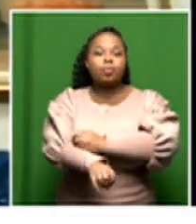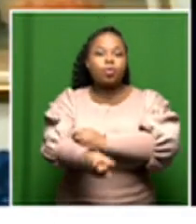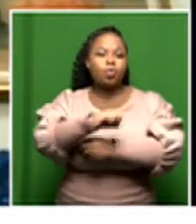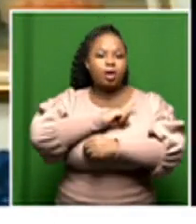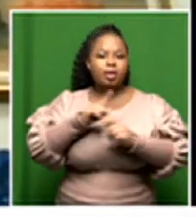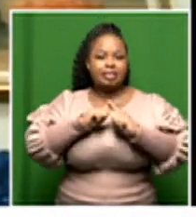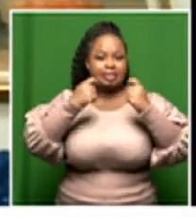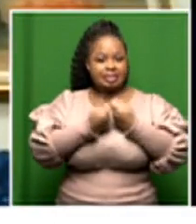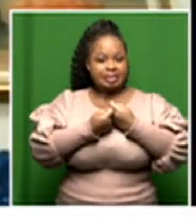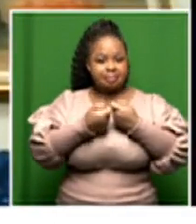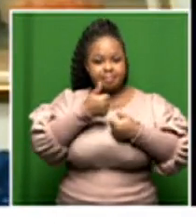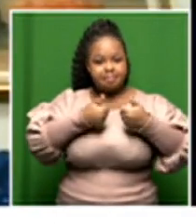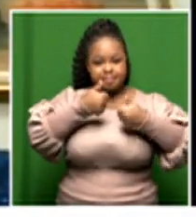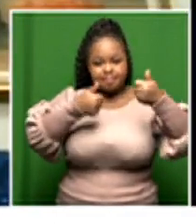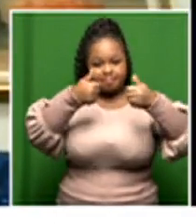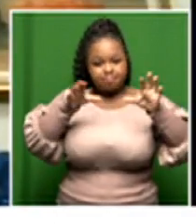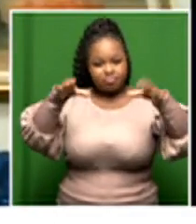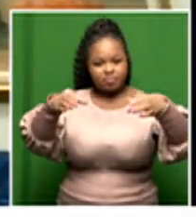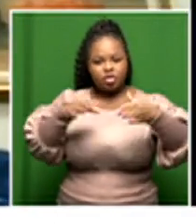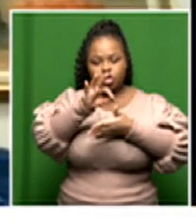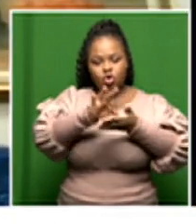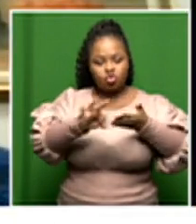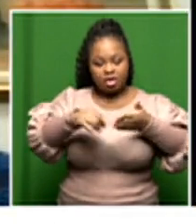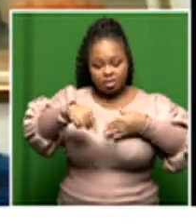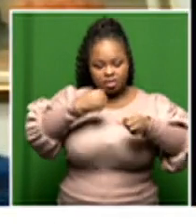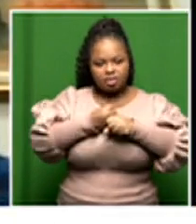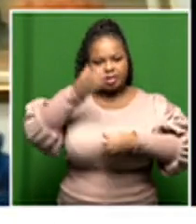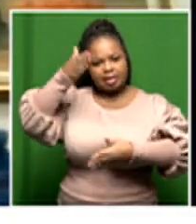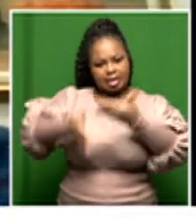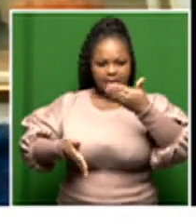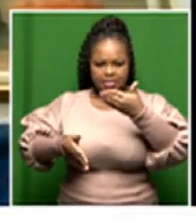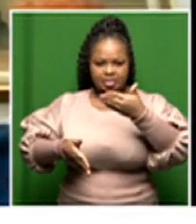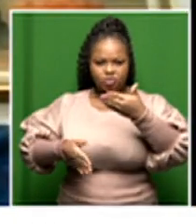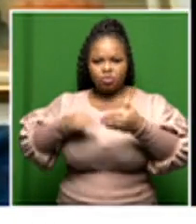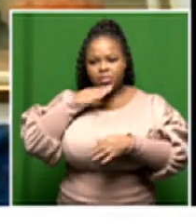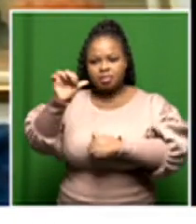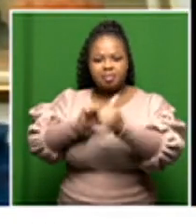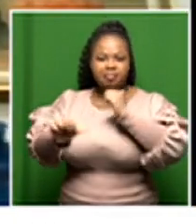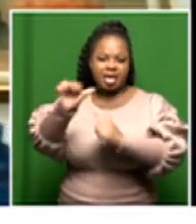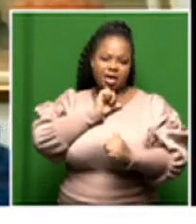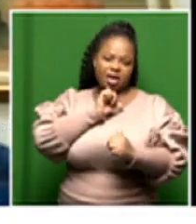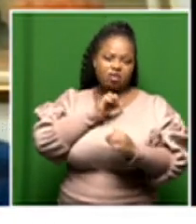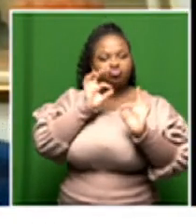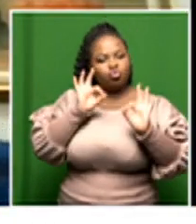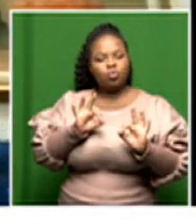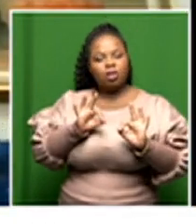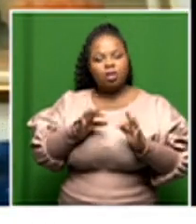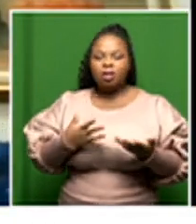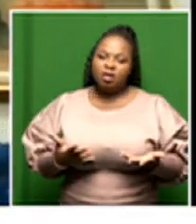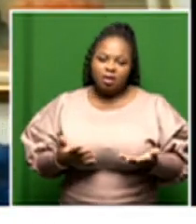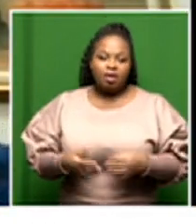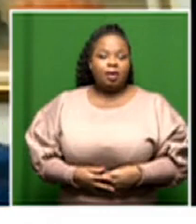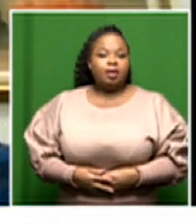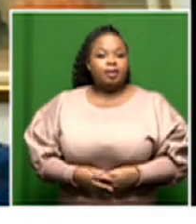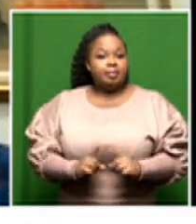mission whose contracts end this year. And so it's a smooth transition that we're